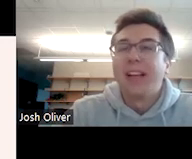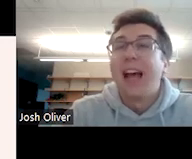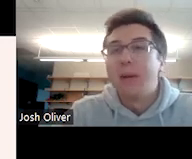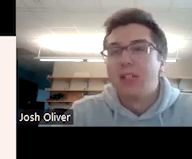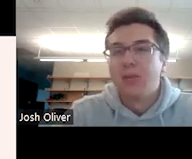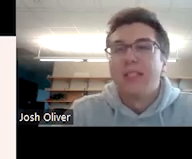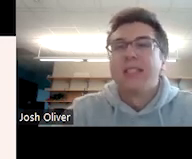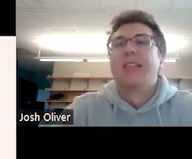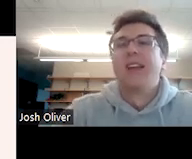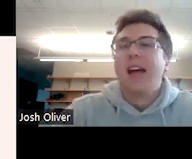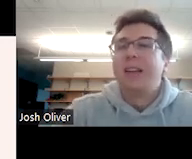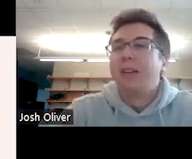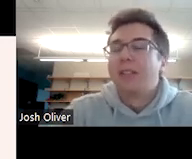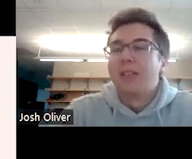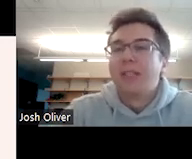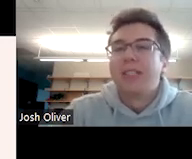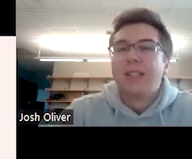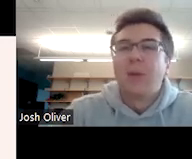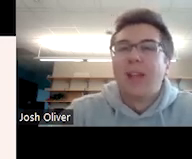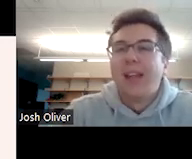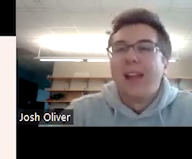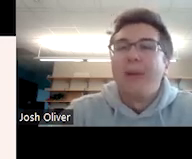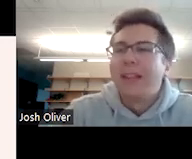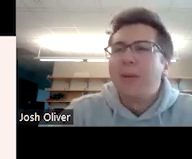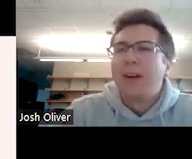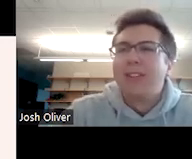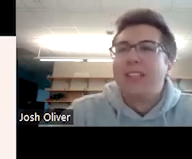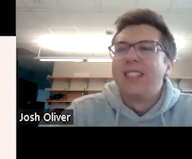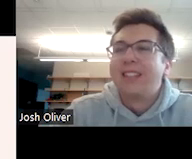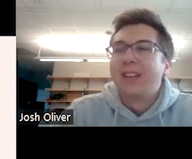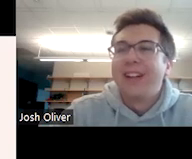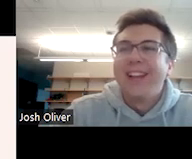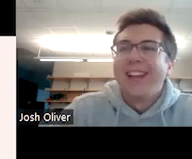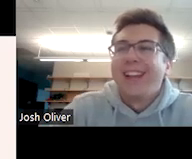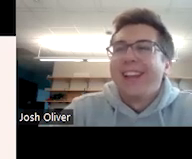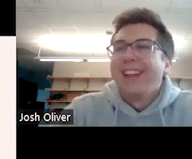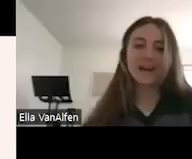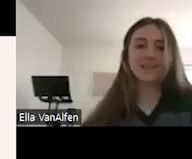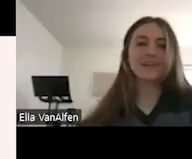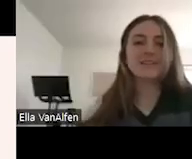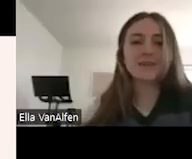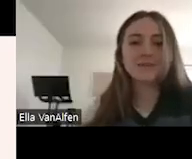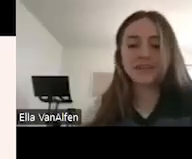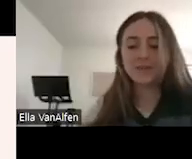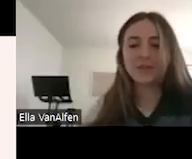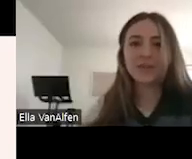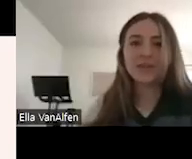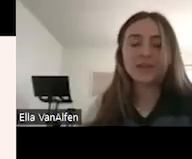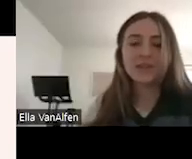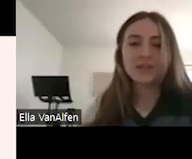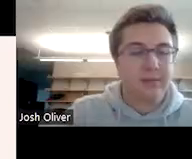to hear like high-pitched noises and high-frequency noises. So I think that about covers it. Does that sound good, Ella? Yeah, thanks. That was really